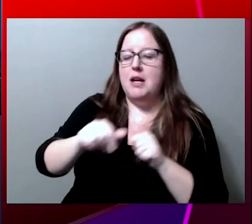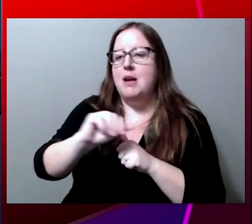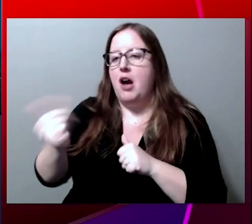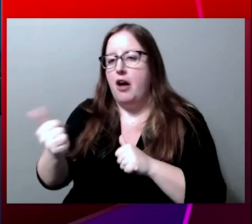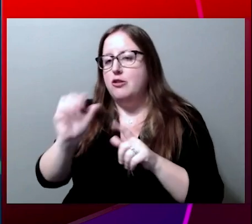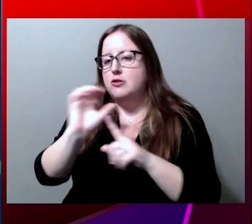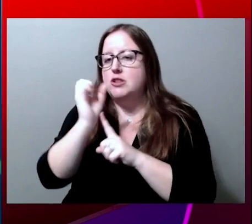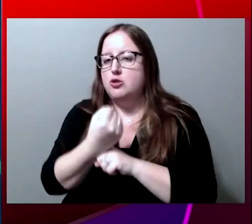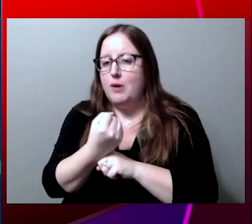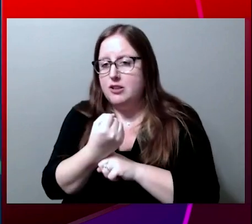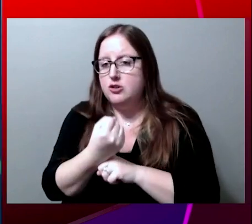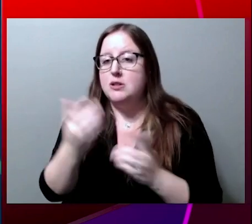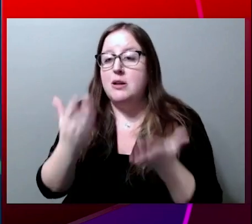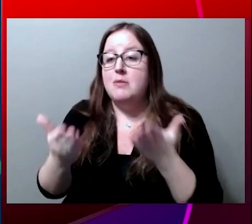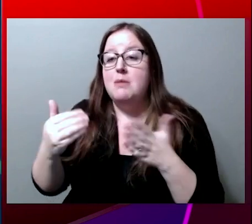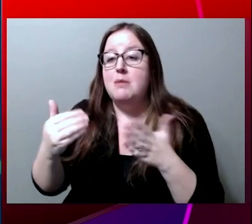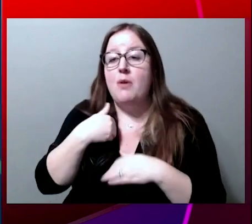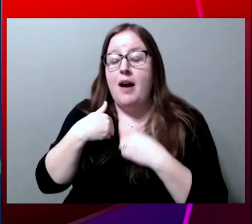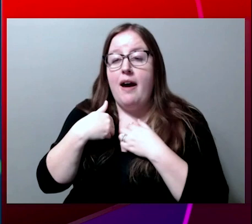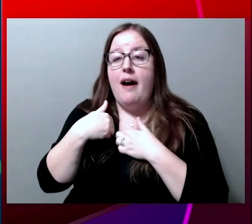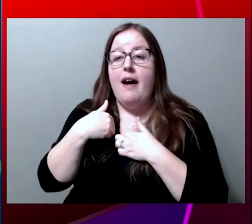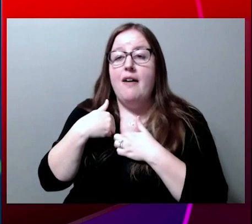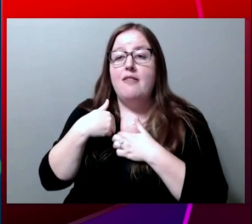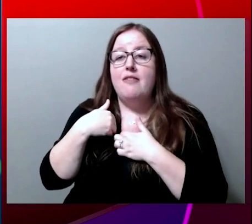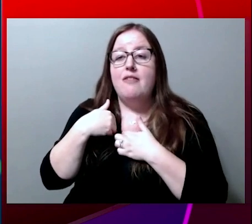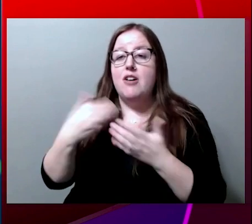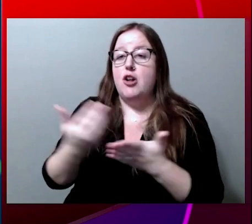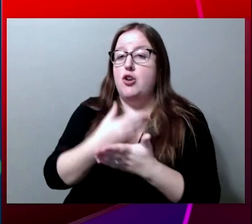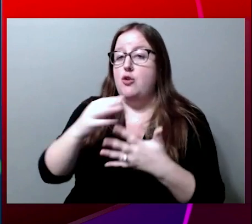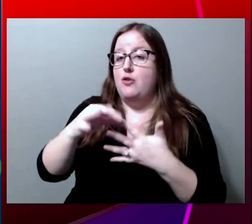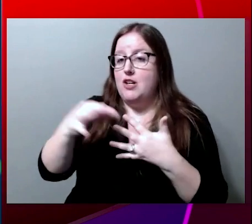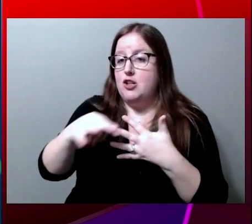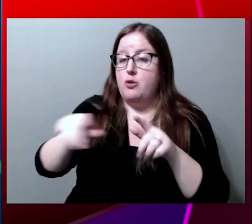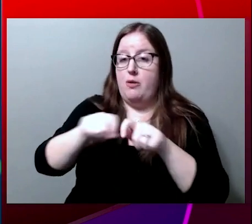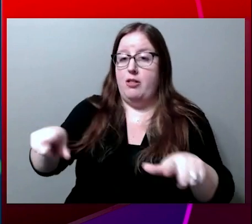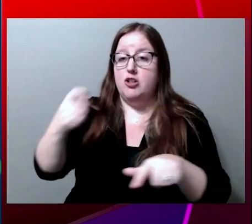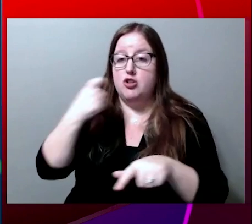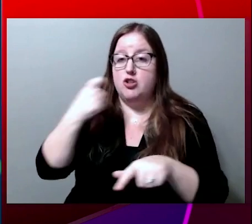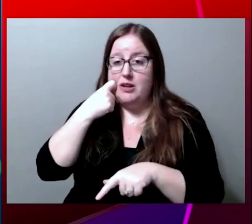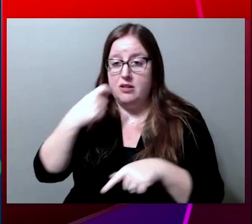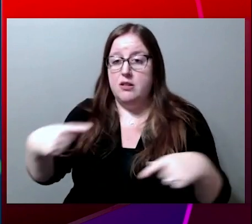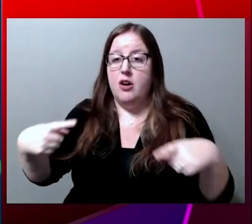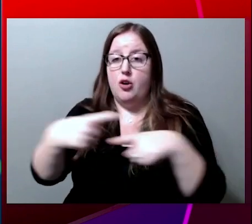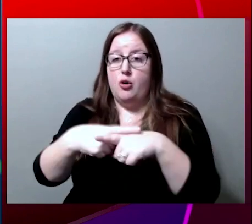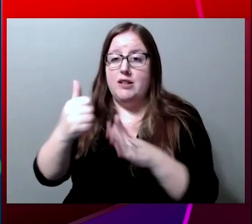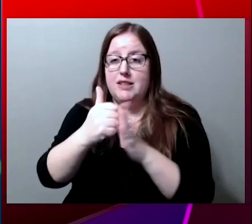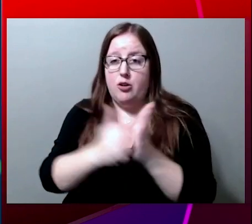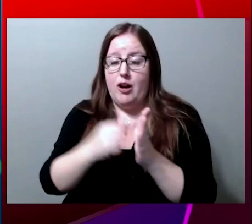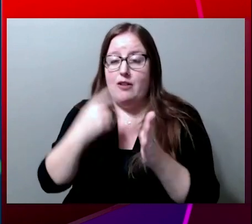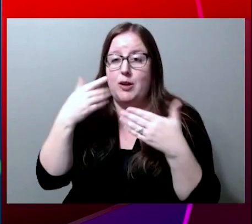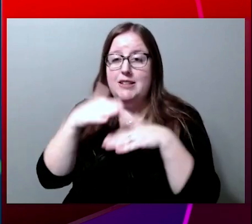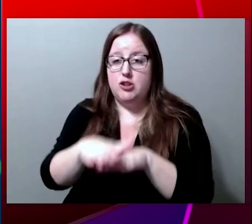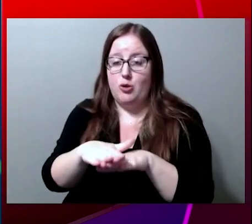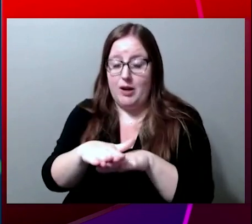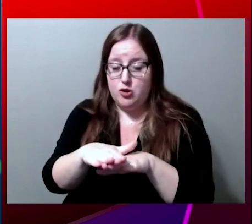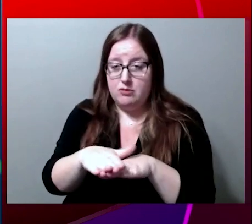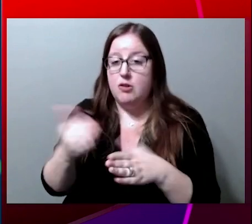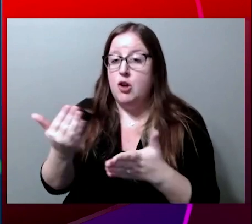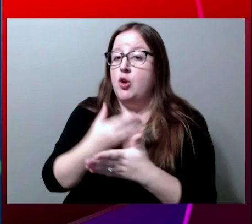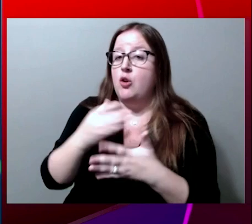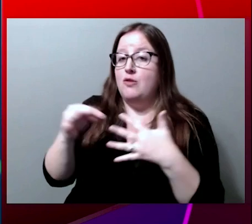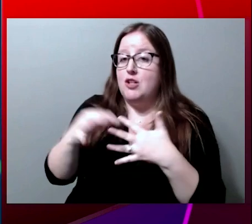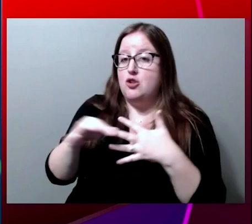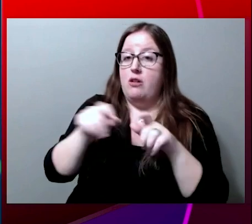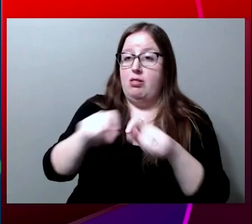scenarios where maybe you have you use our new feature that we launched recently for cross-account integrations. All right. This new feature we launched a couple of